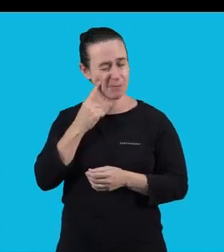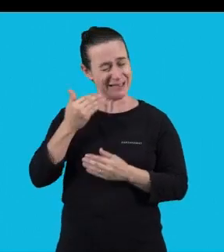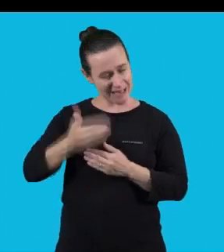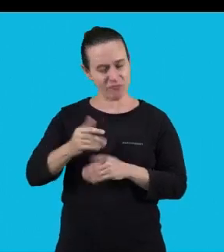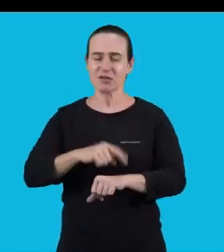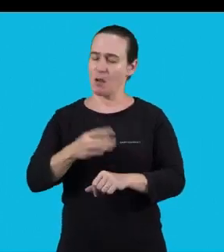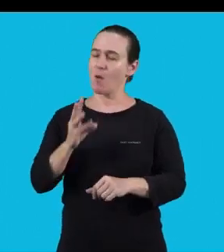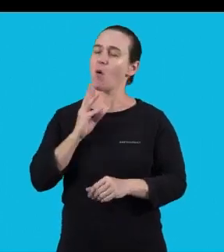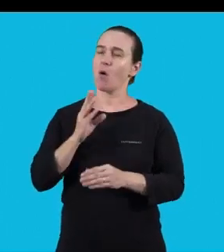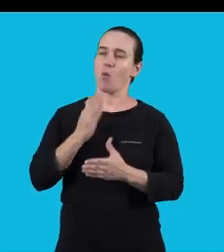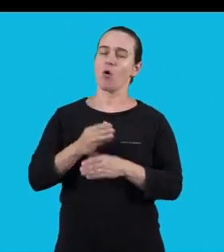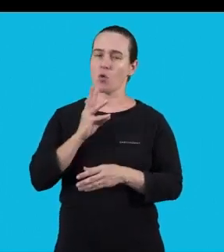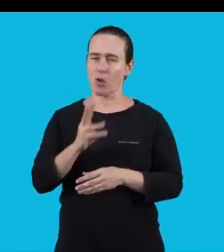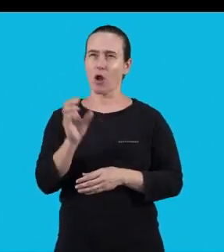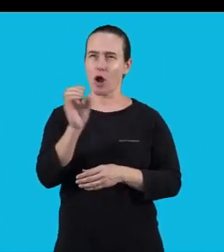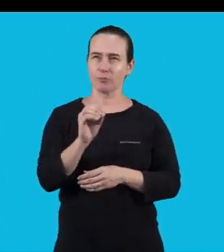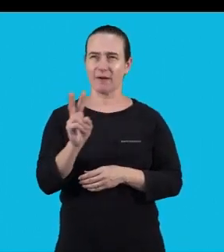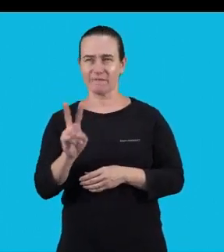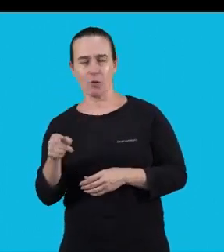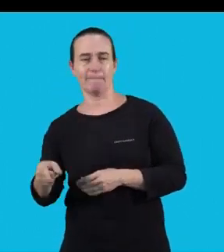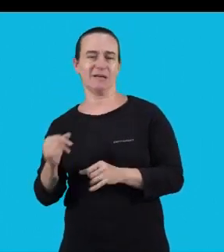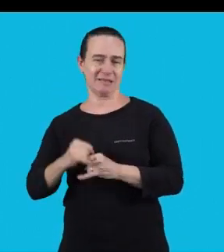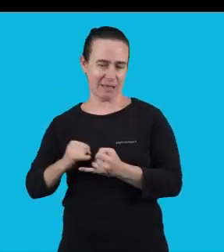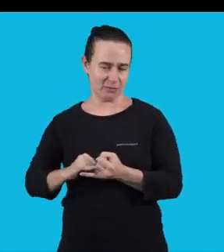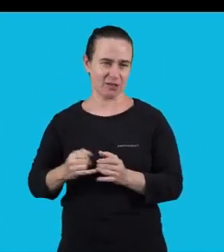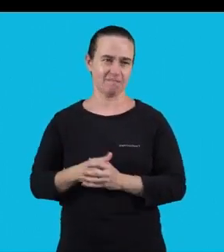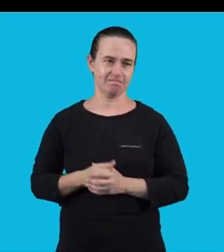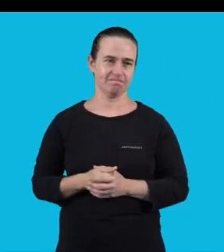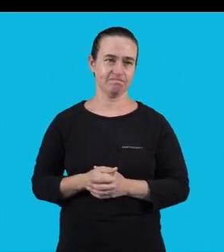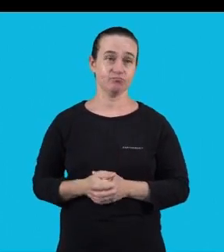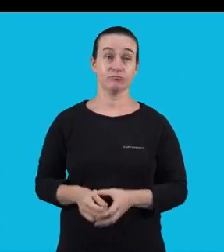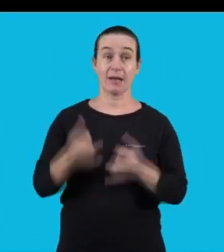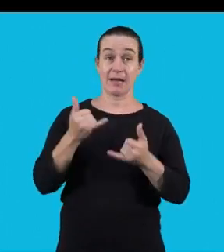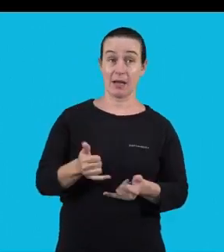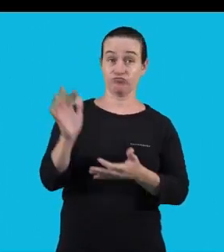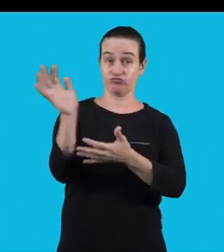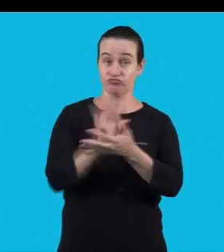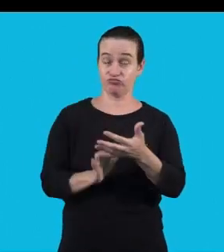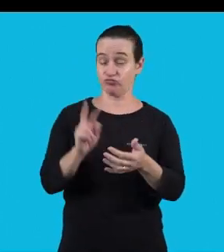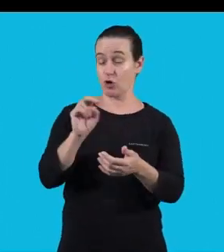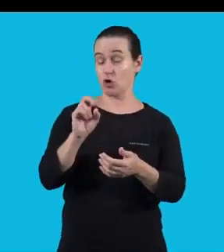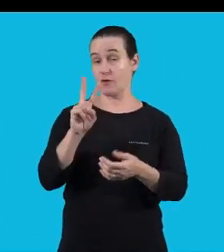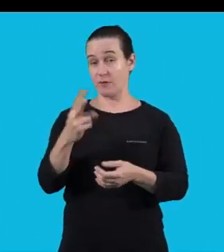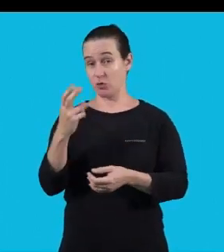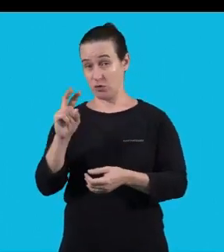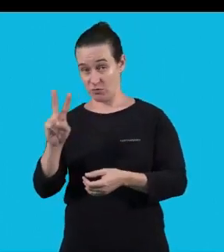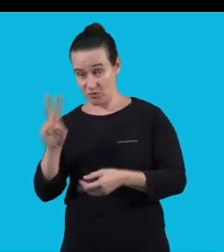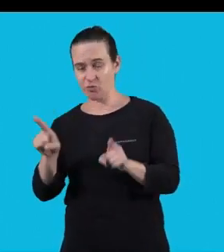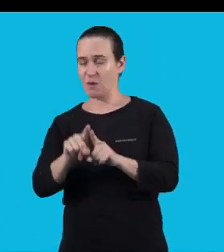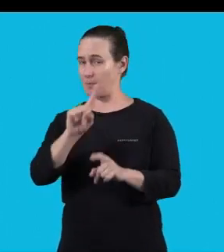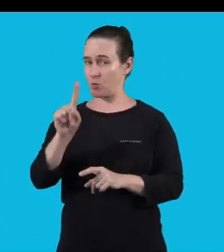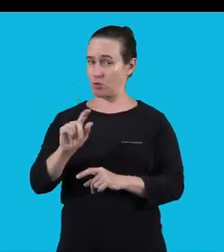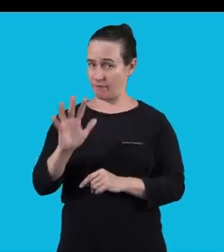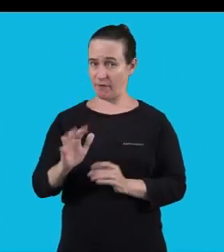time. The next example we're going to use is from November 2022, and it is question